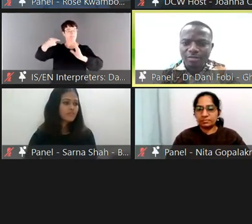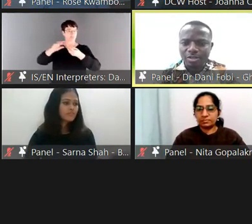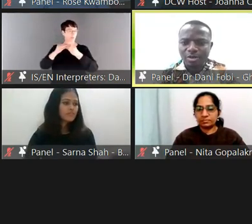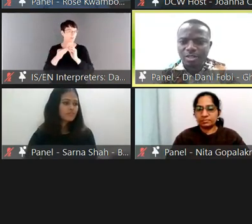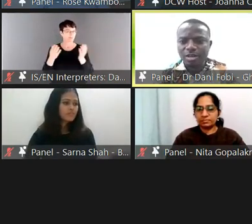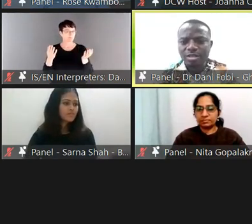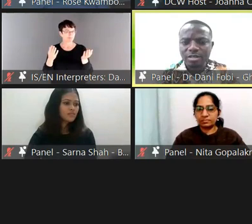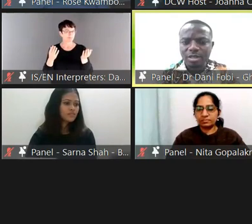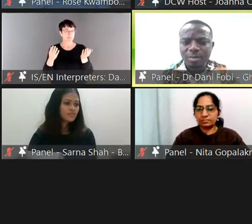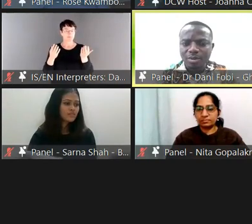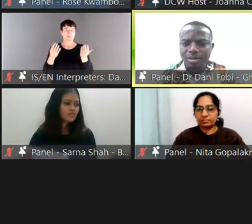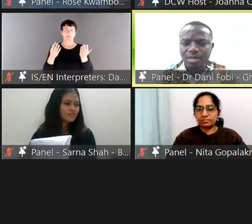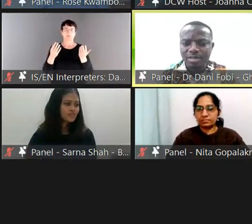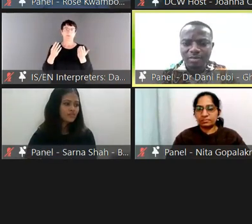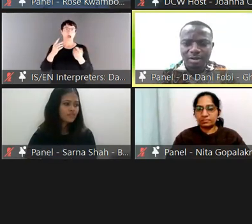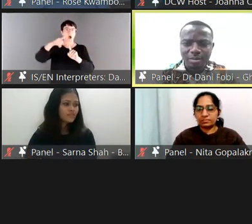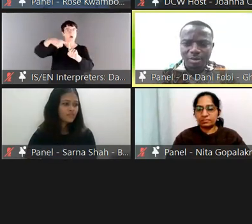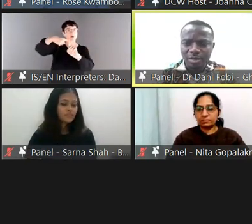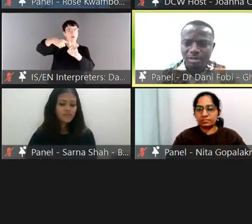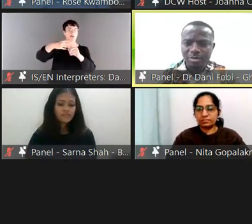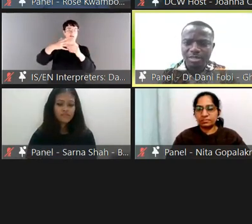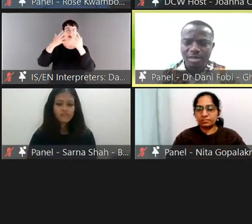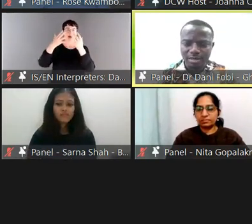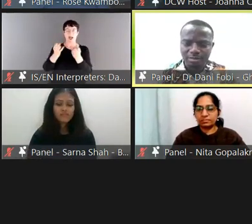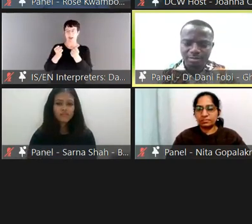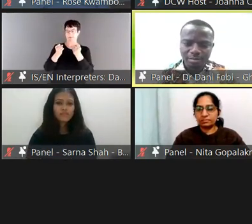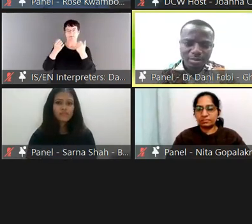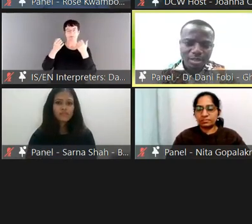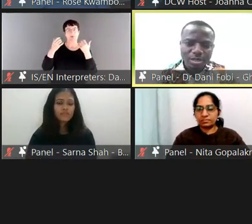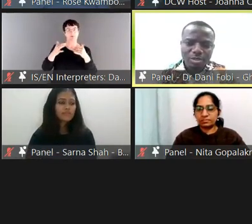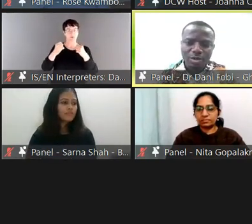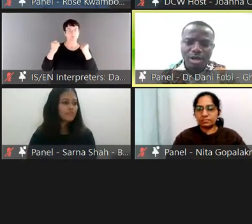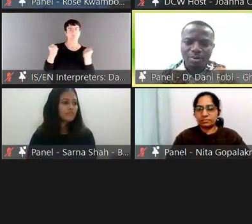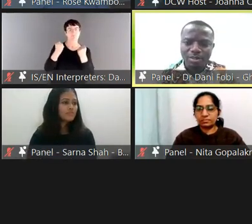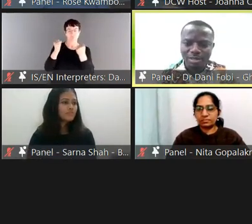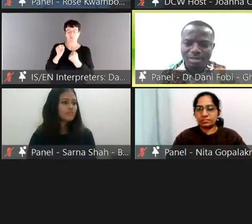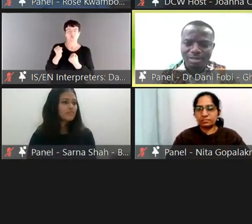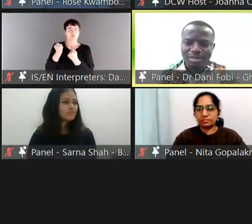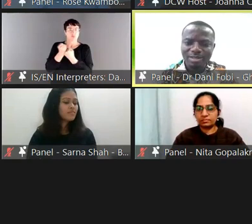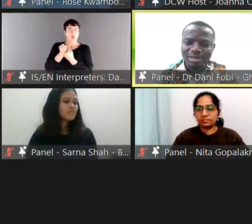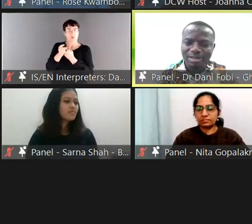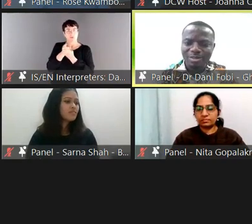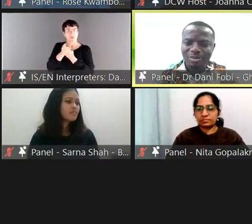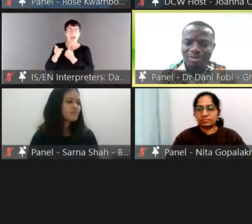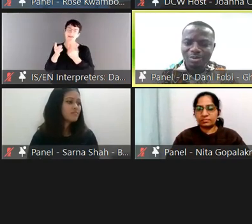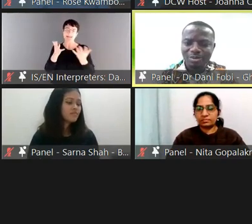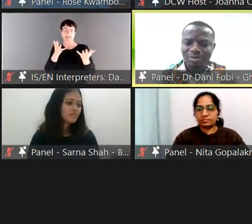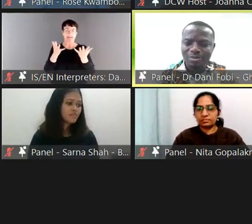the infrastructural support that is available also need to be studied. So on our project, it